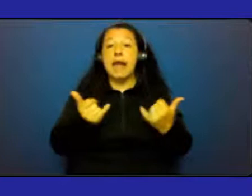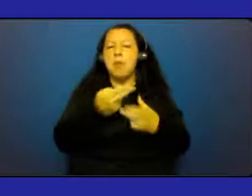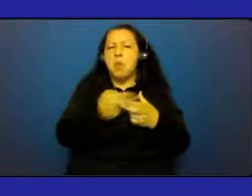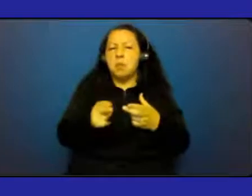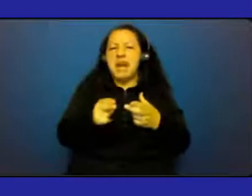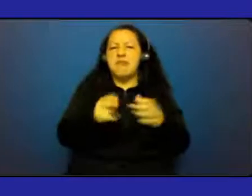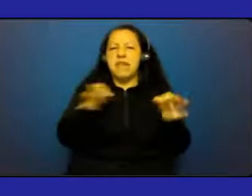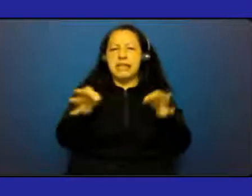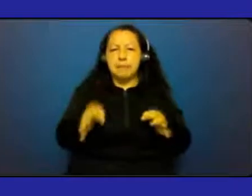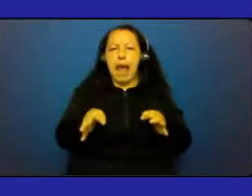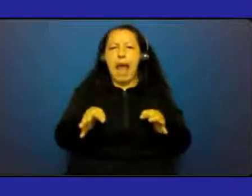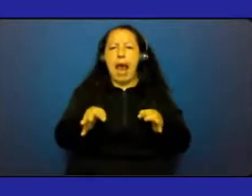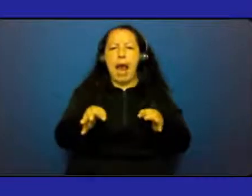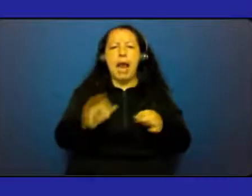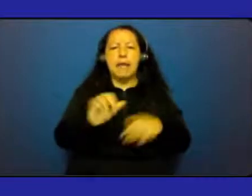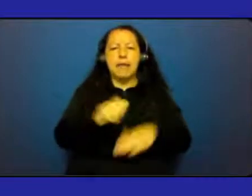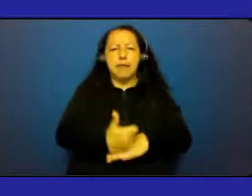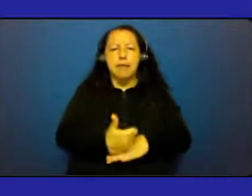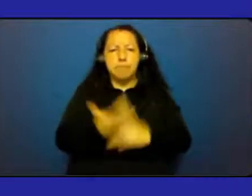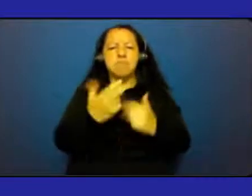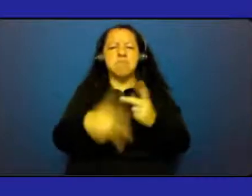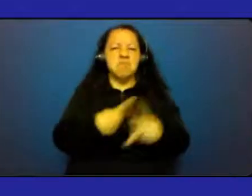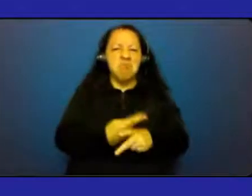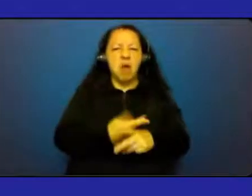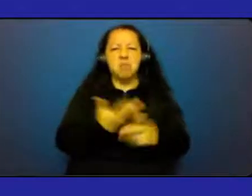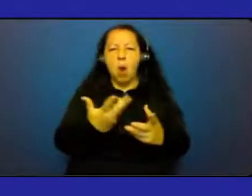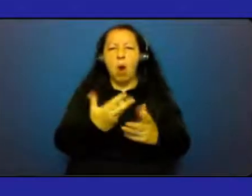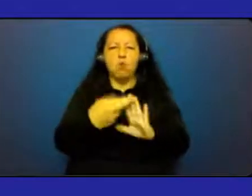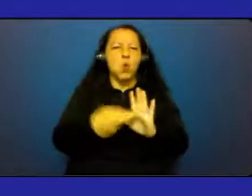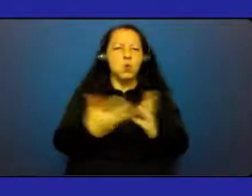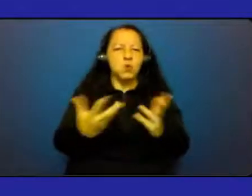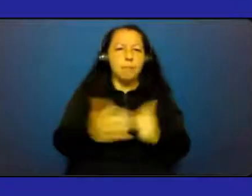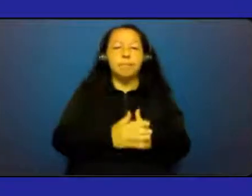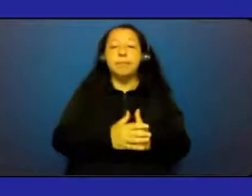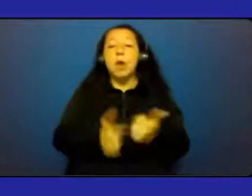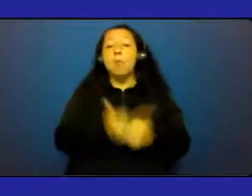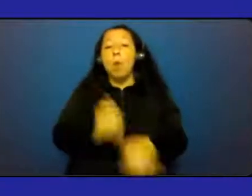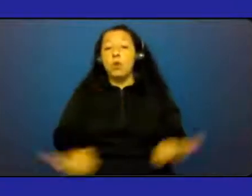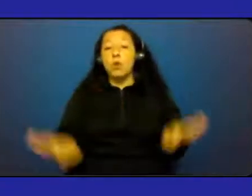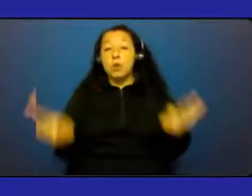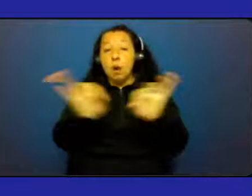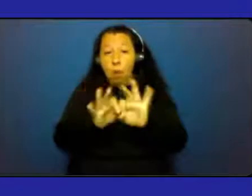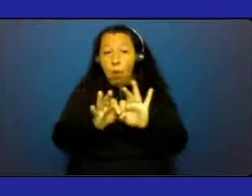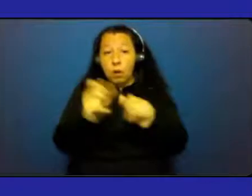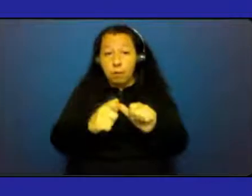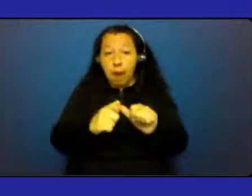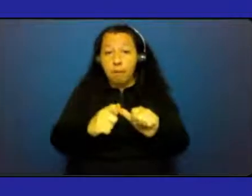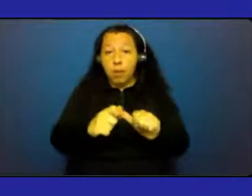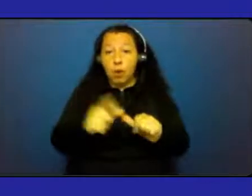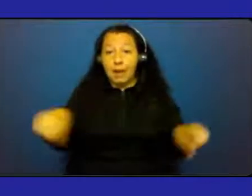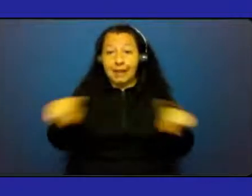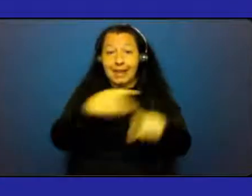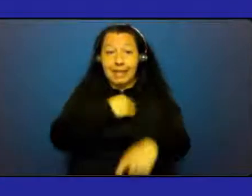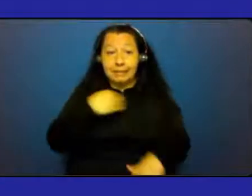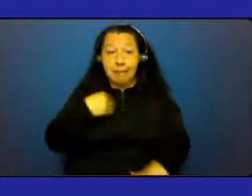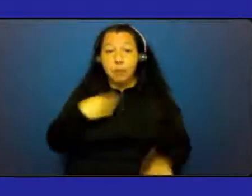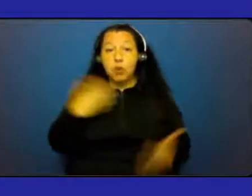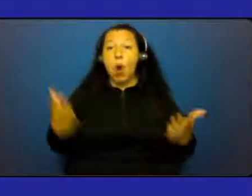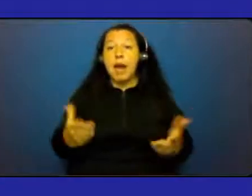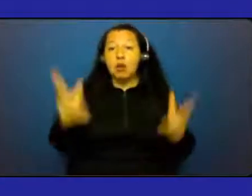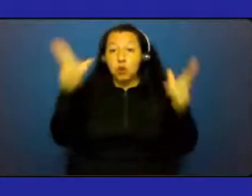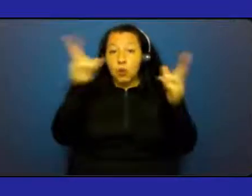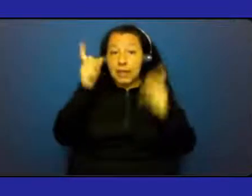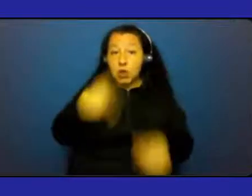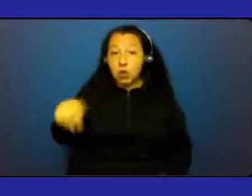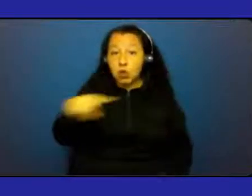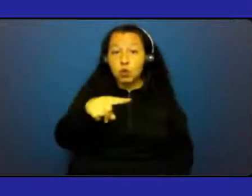testimony. The most important point for you to keep in mind is that the members of the Board of Directors are here to listen to you and not to engage